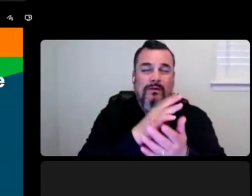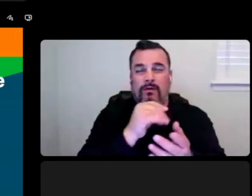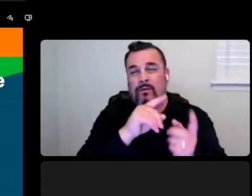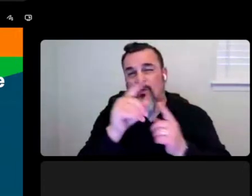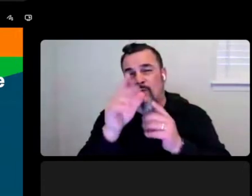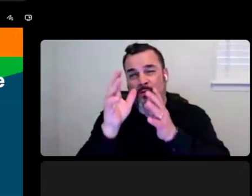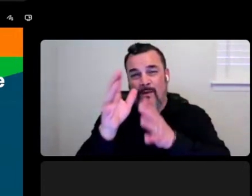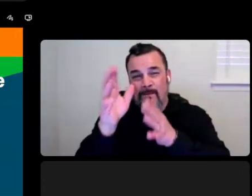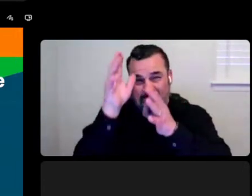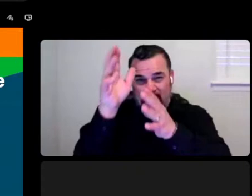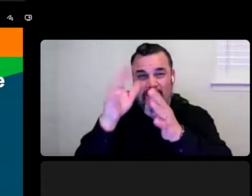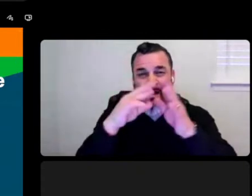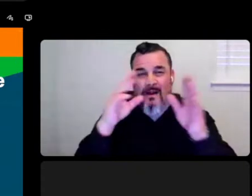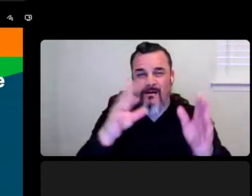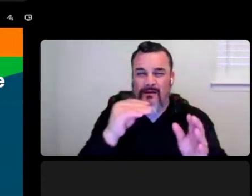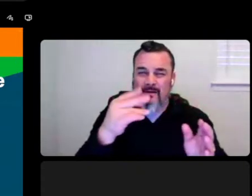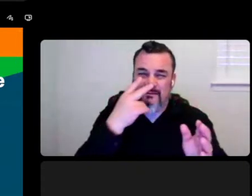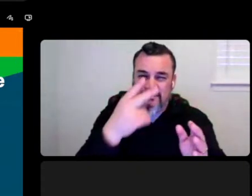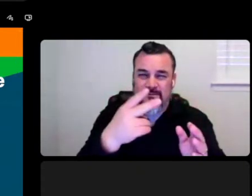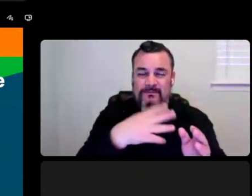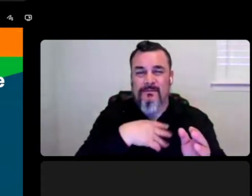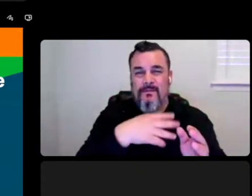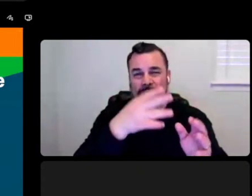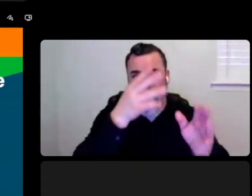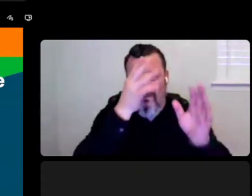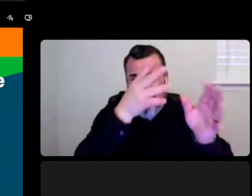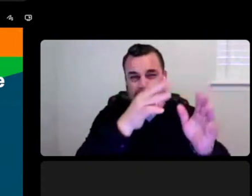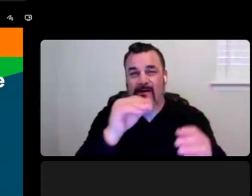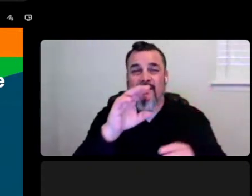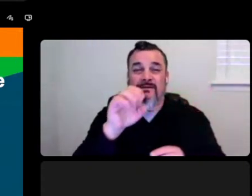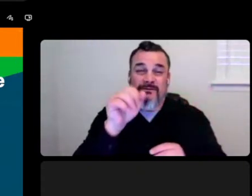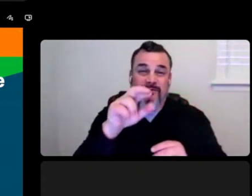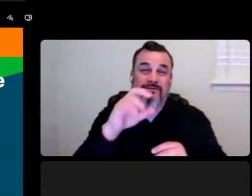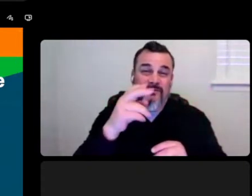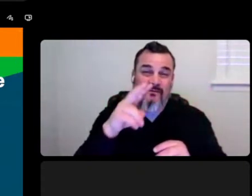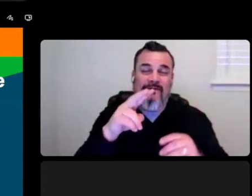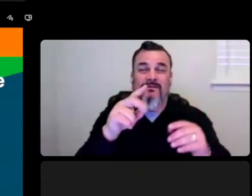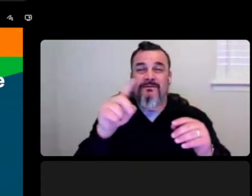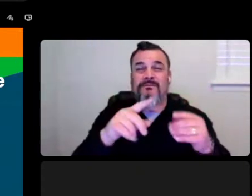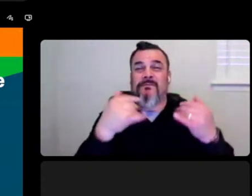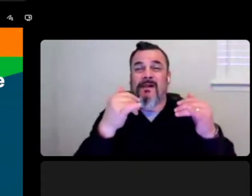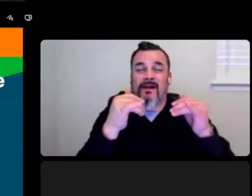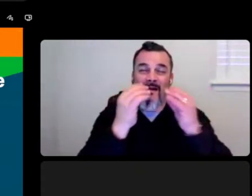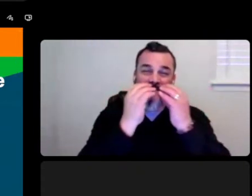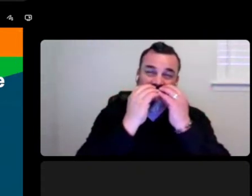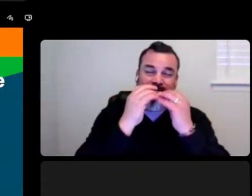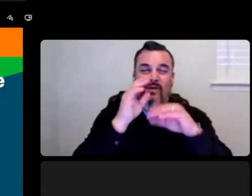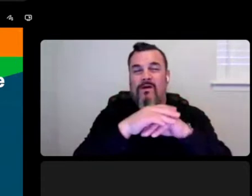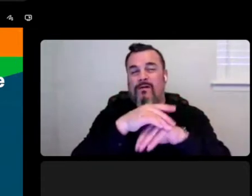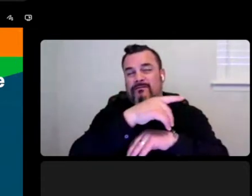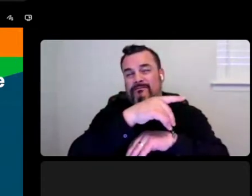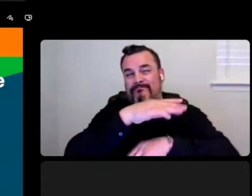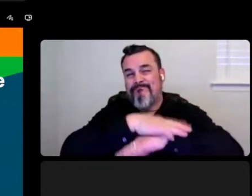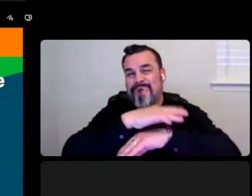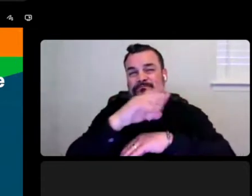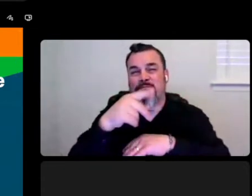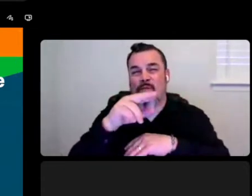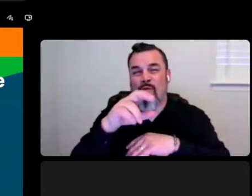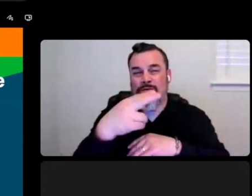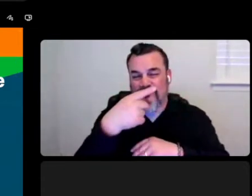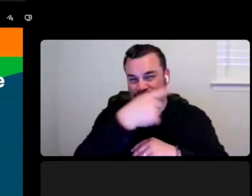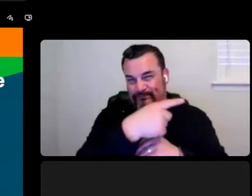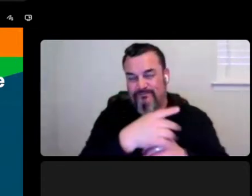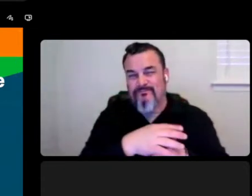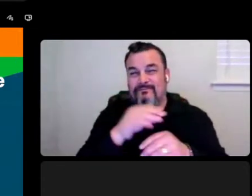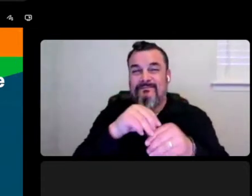grandparents' house and see my grandfather and Cesar Chavez playing harmonicas up in his porch. Where was that?